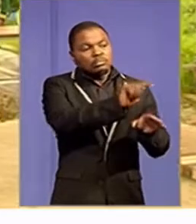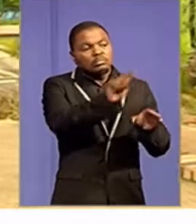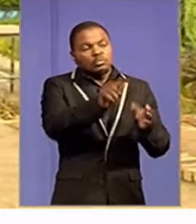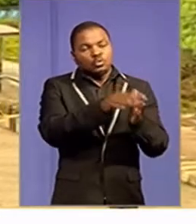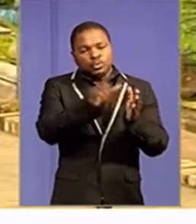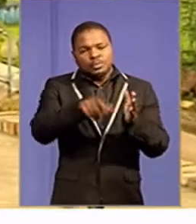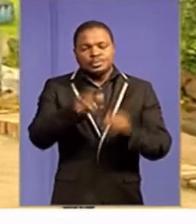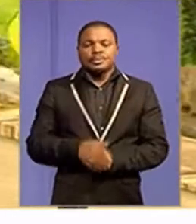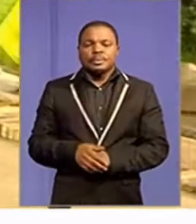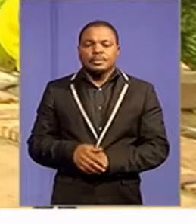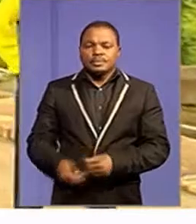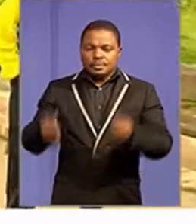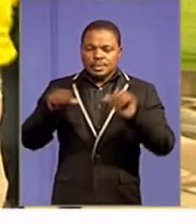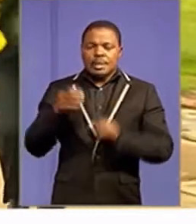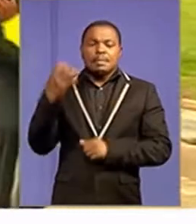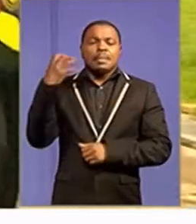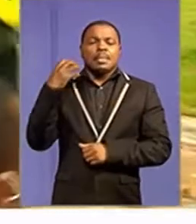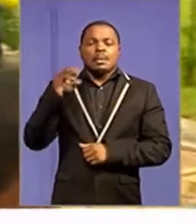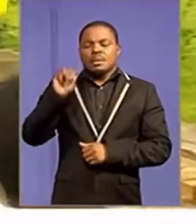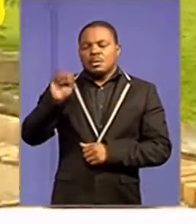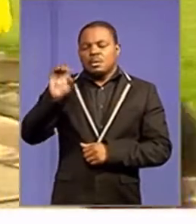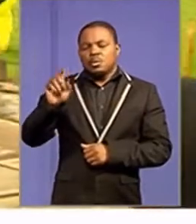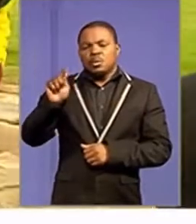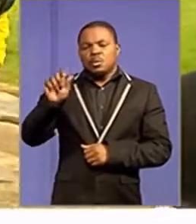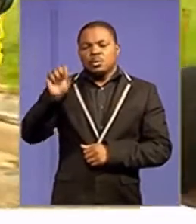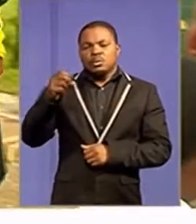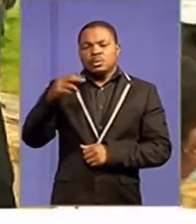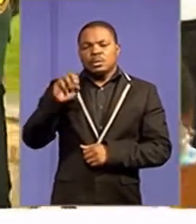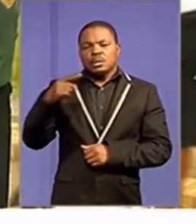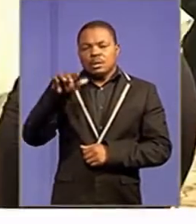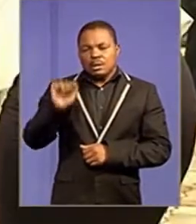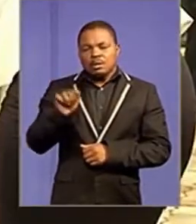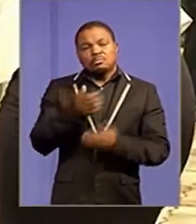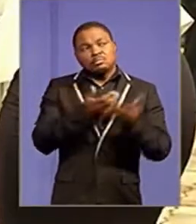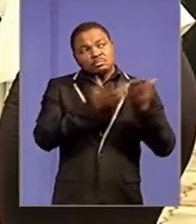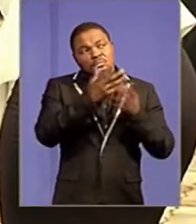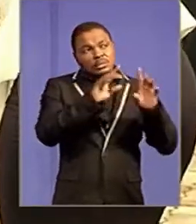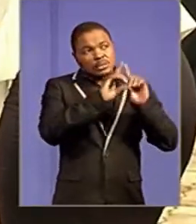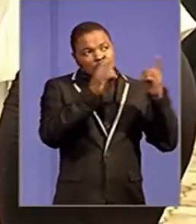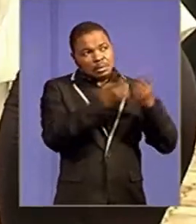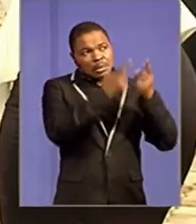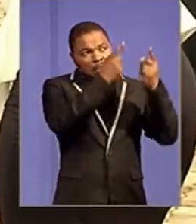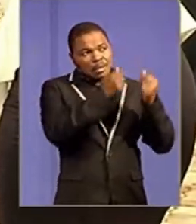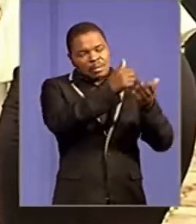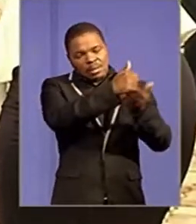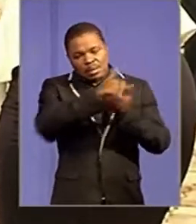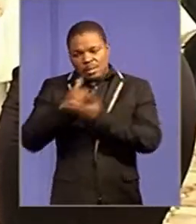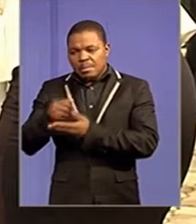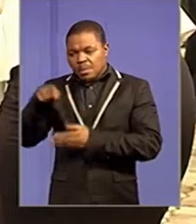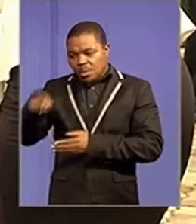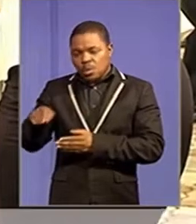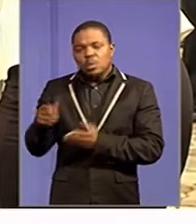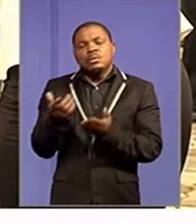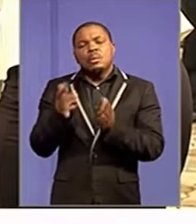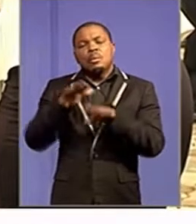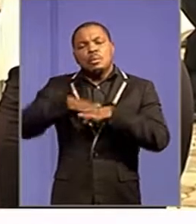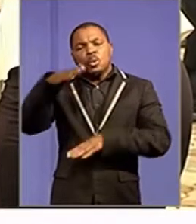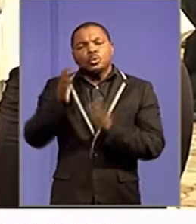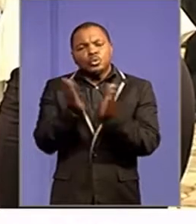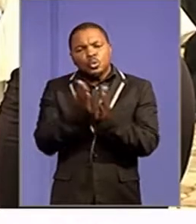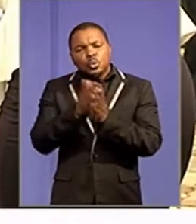motheo Angie Motshega o re ba gare ba boledišana le kgoro ya matlotlo go ba thuša lanong la bona la go oketša dikolo mafelong ao go nang